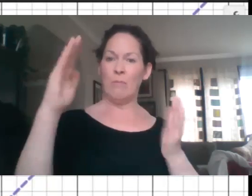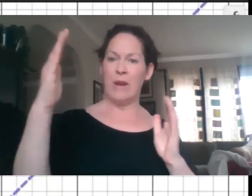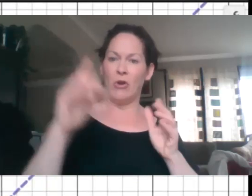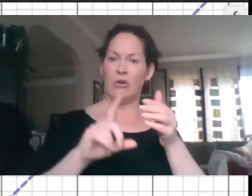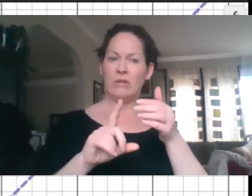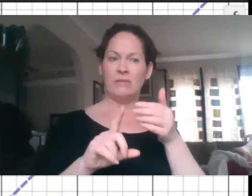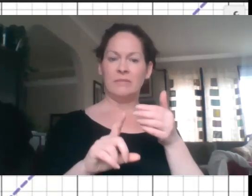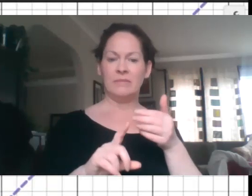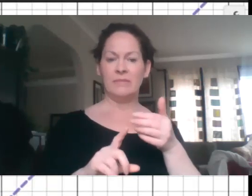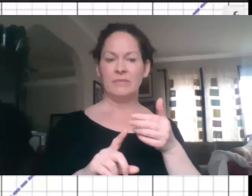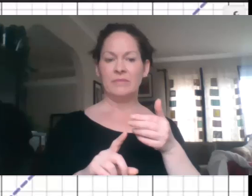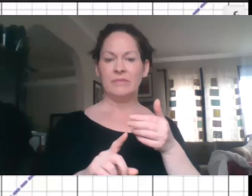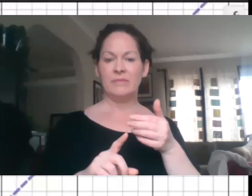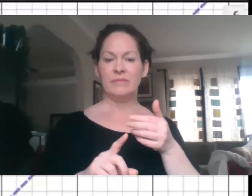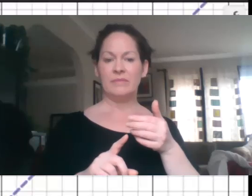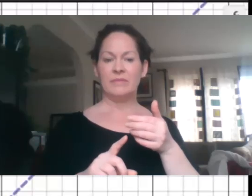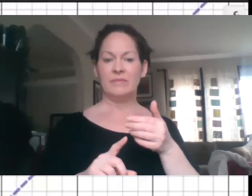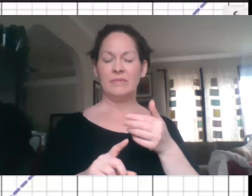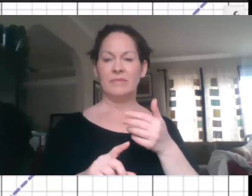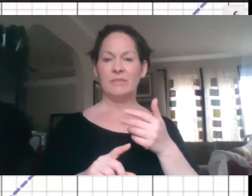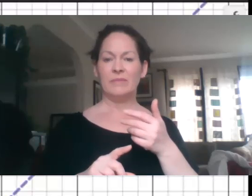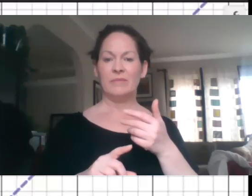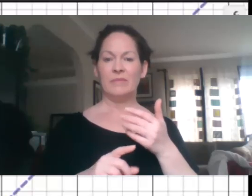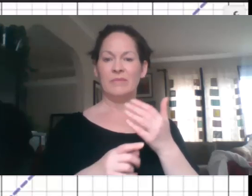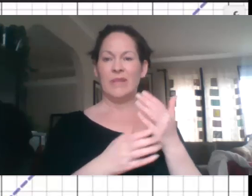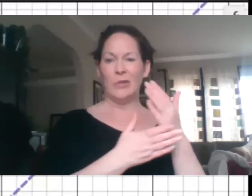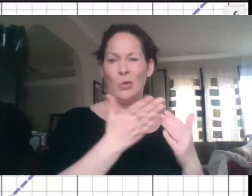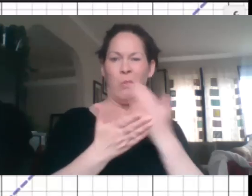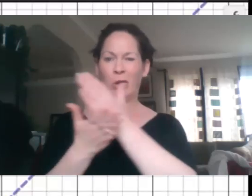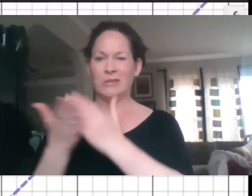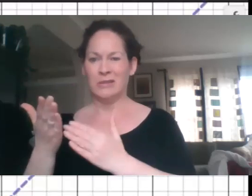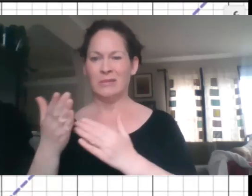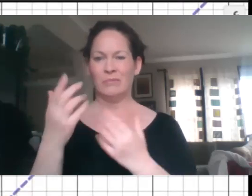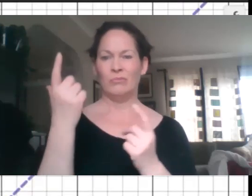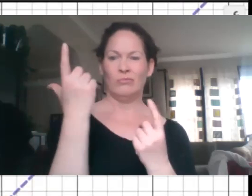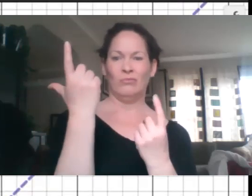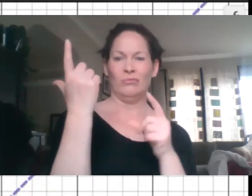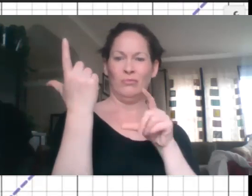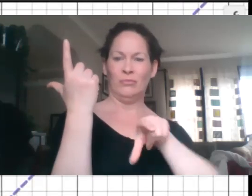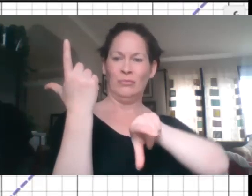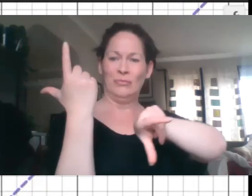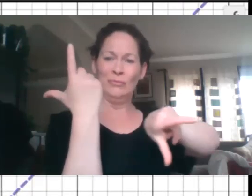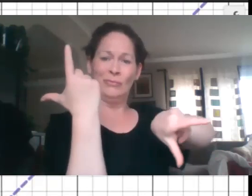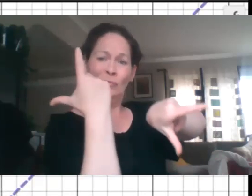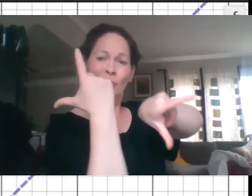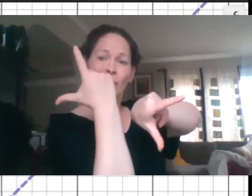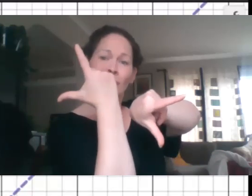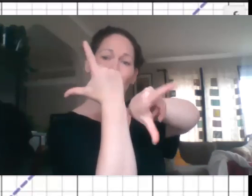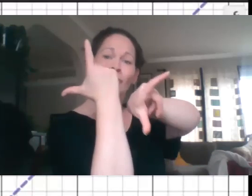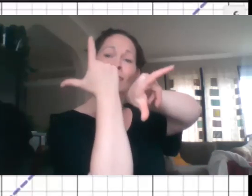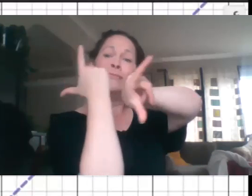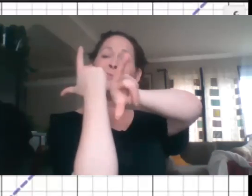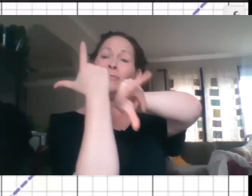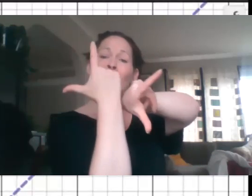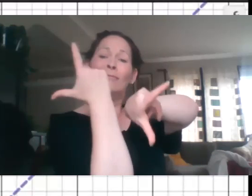parts, right? And so there's going to be a mirroring here. A couple things we can see from this. This has a